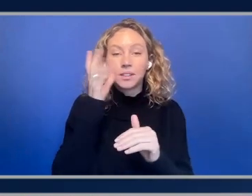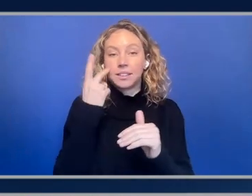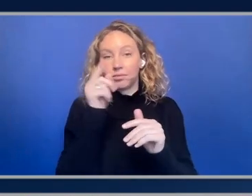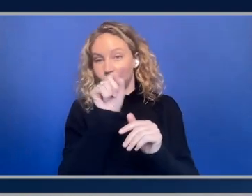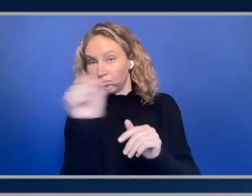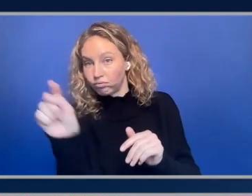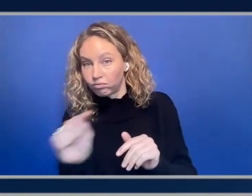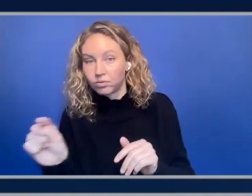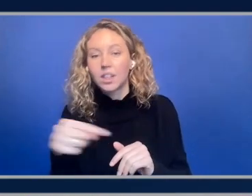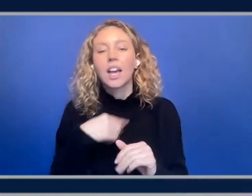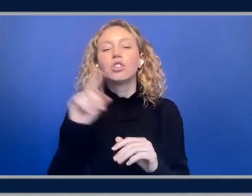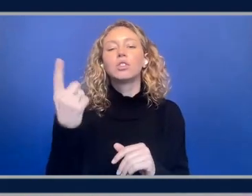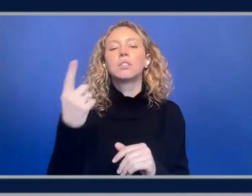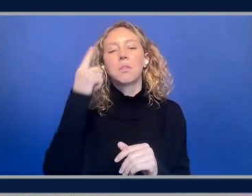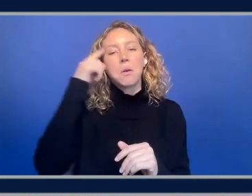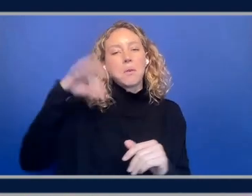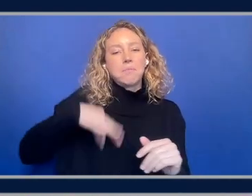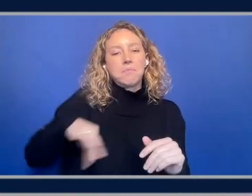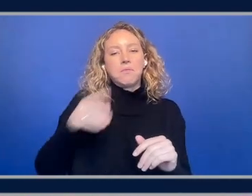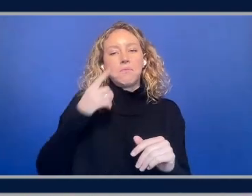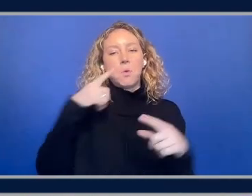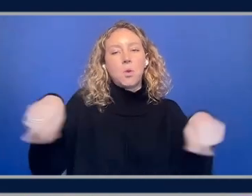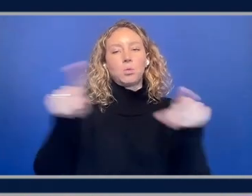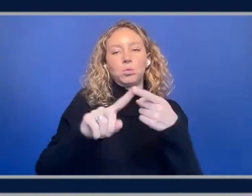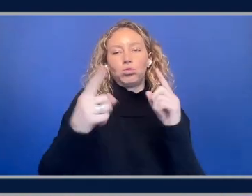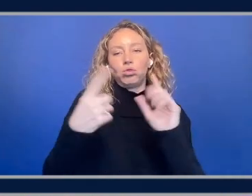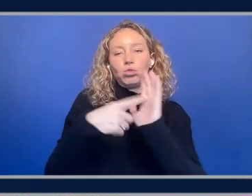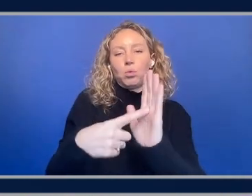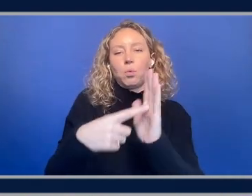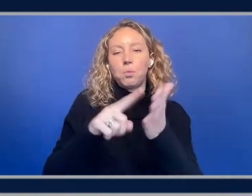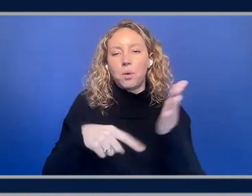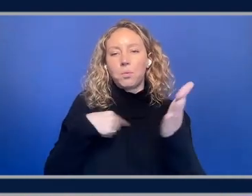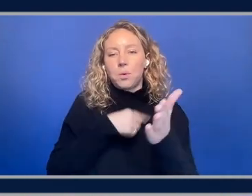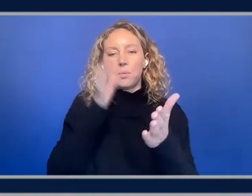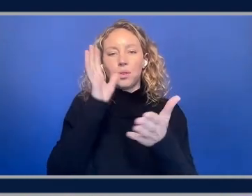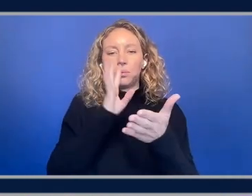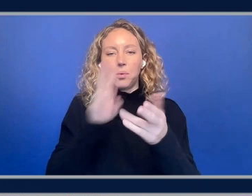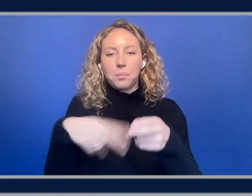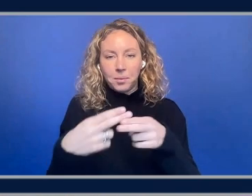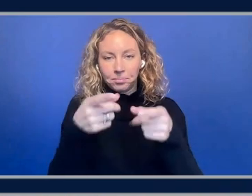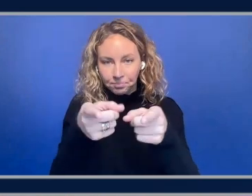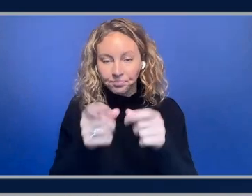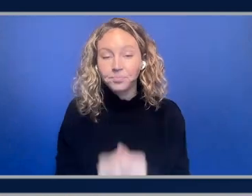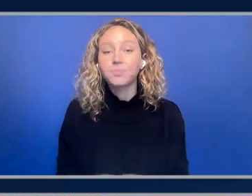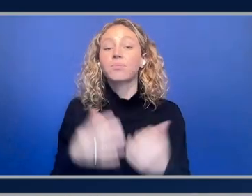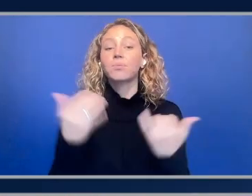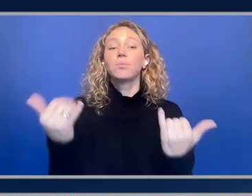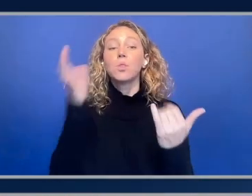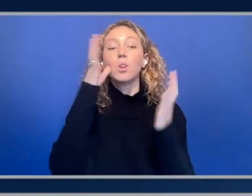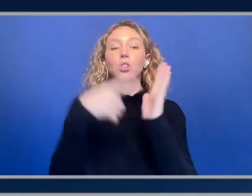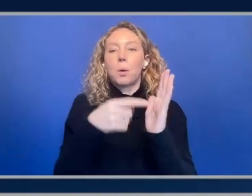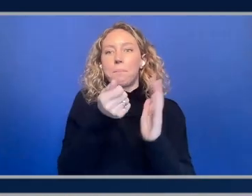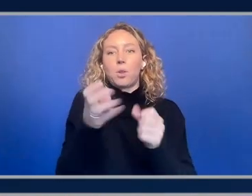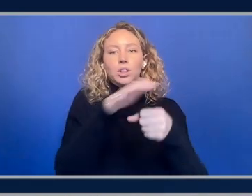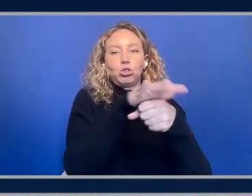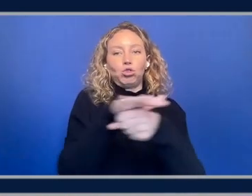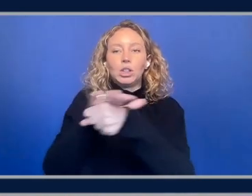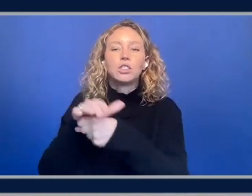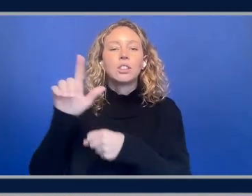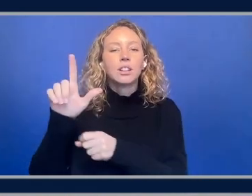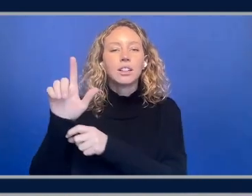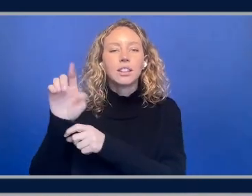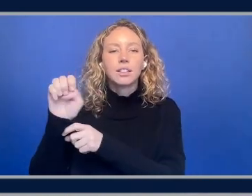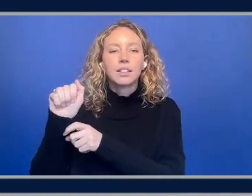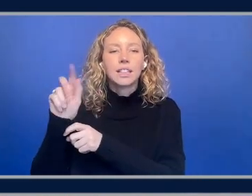would be useful to like show what we're going to be talking about today. So today I'll show a demo of a multi-region leaderboard, just like we talked